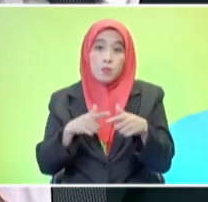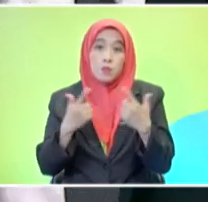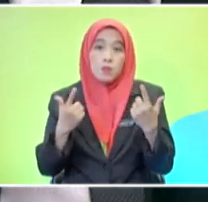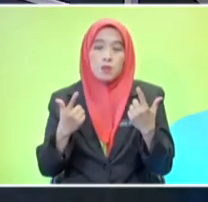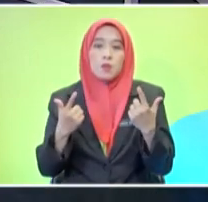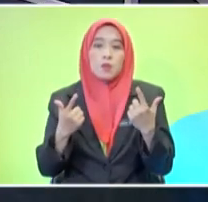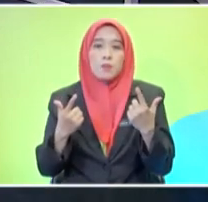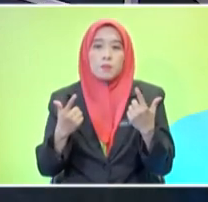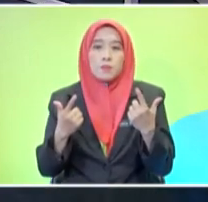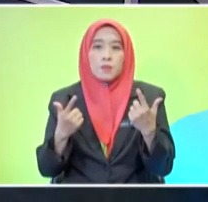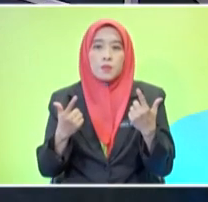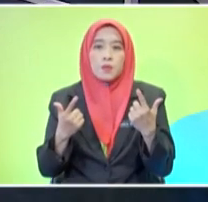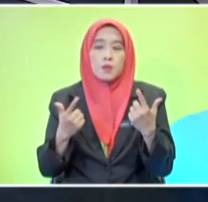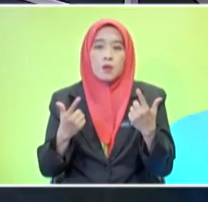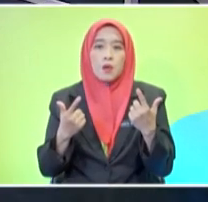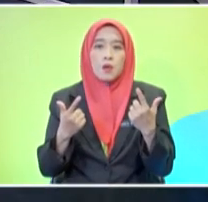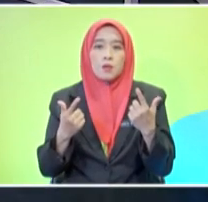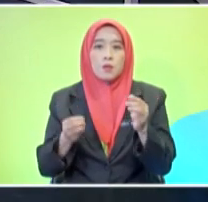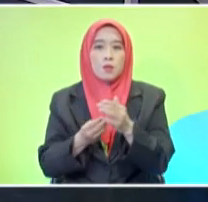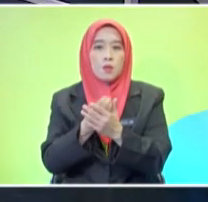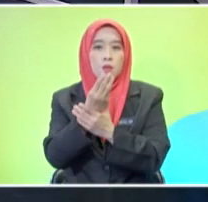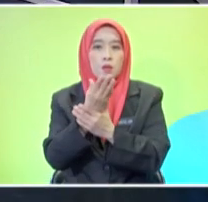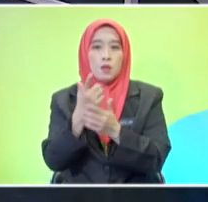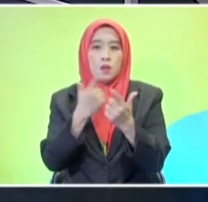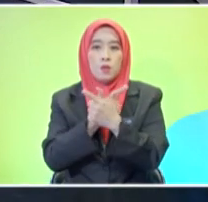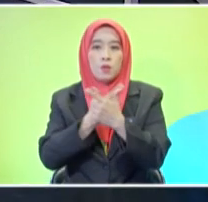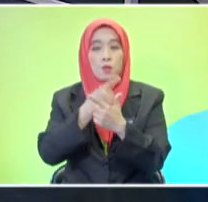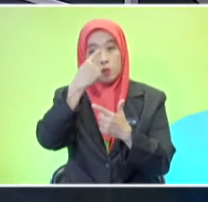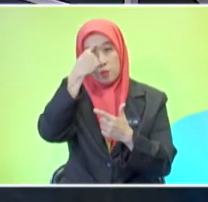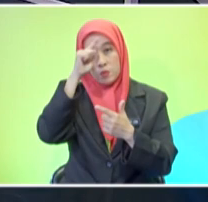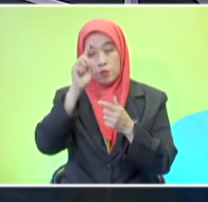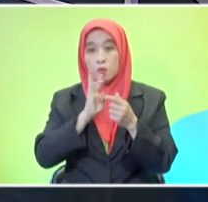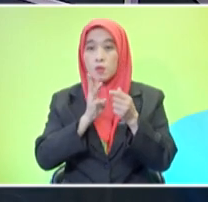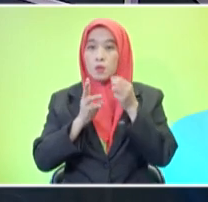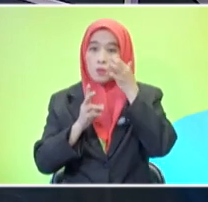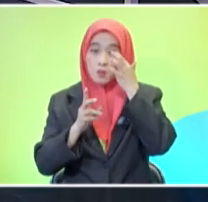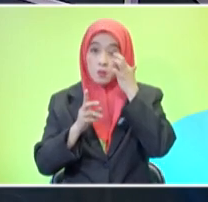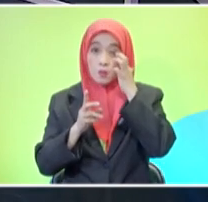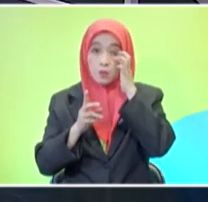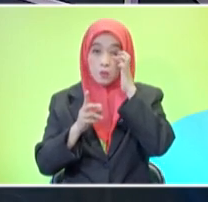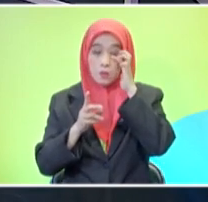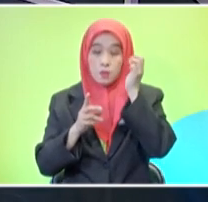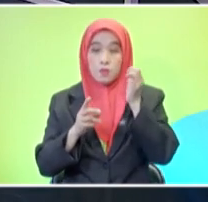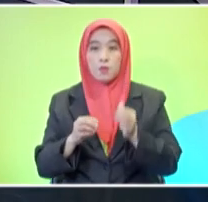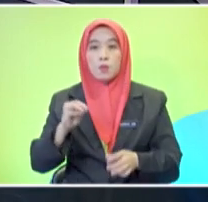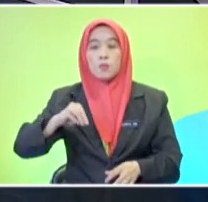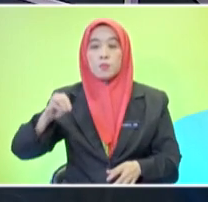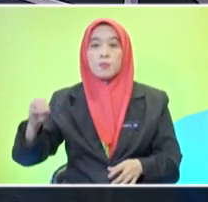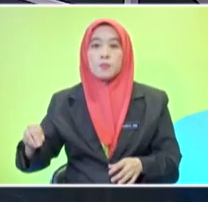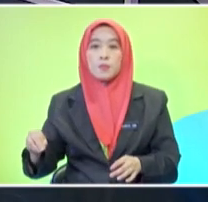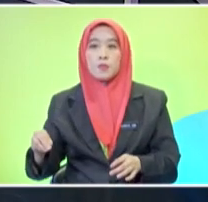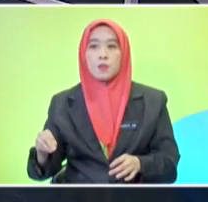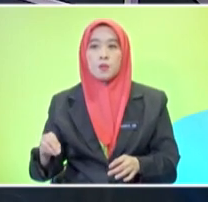that plants compete for water. So students... Right. So as usual, my students also conducted